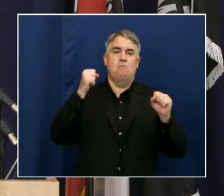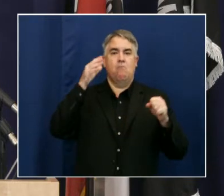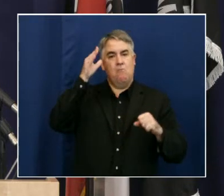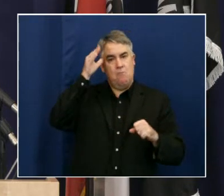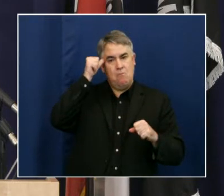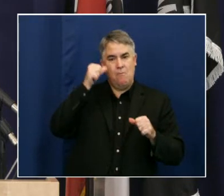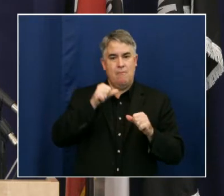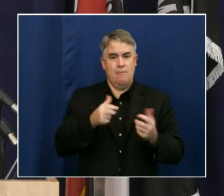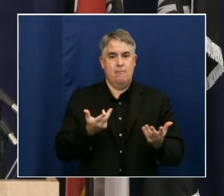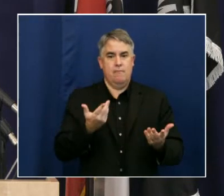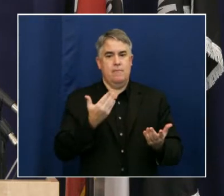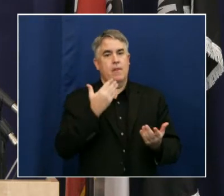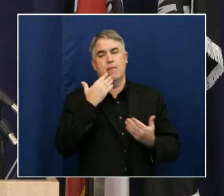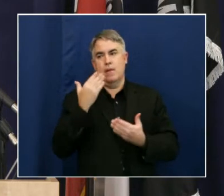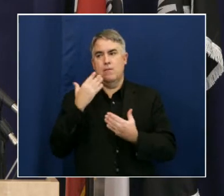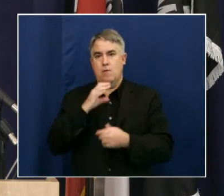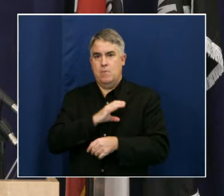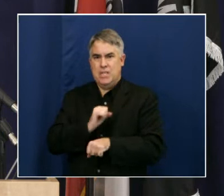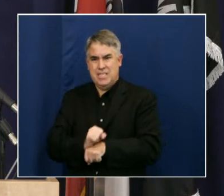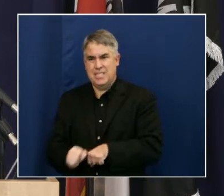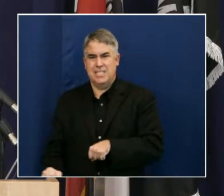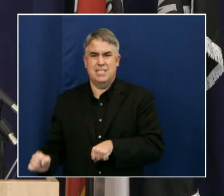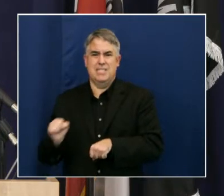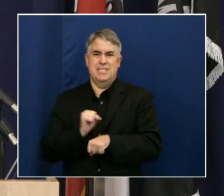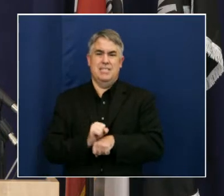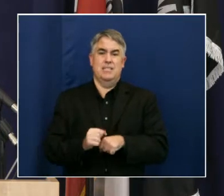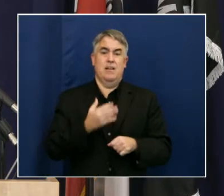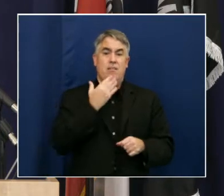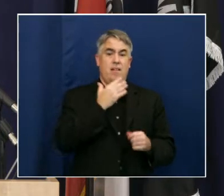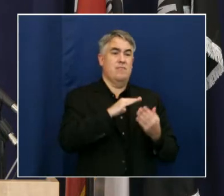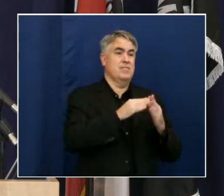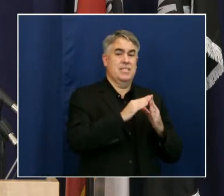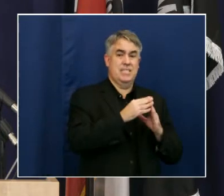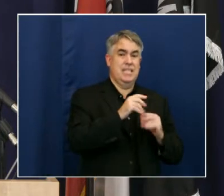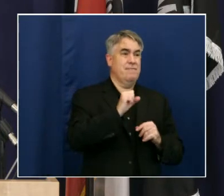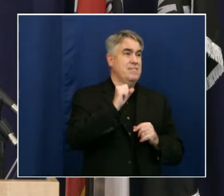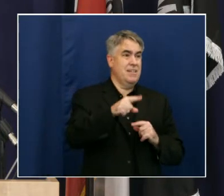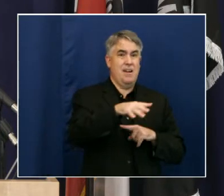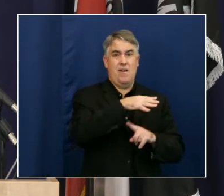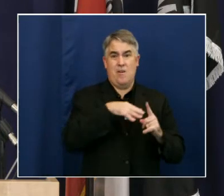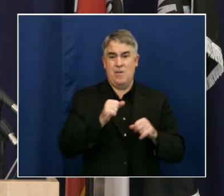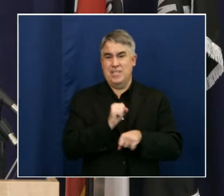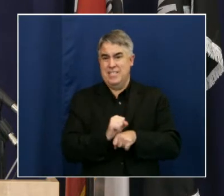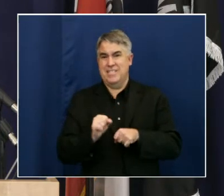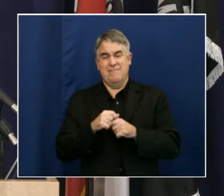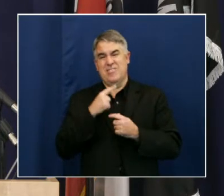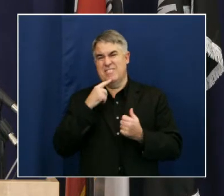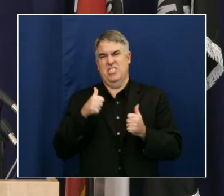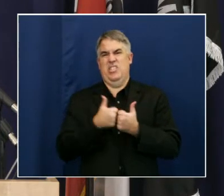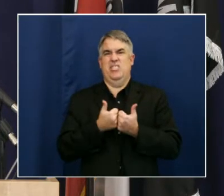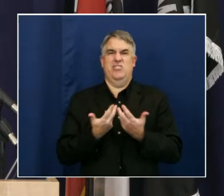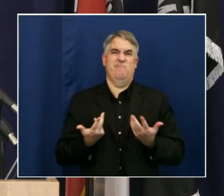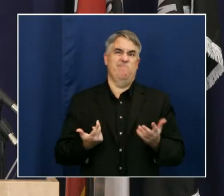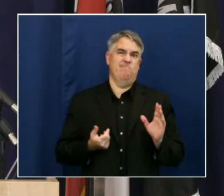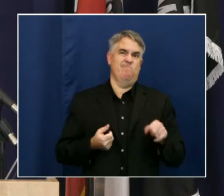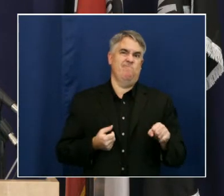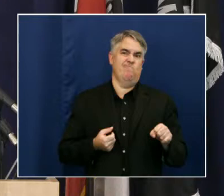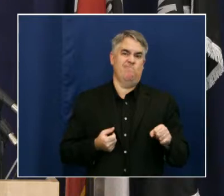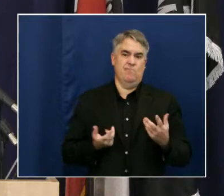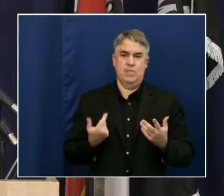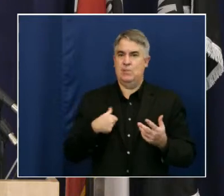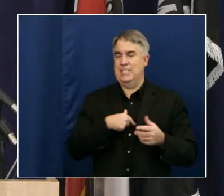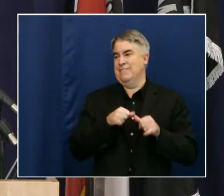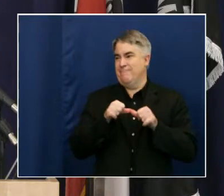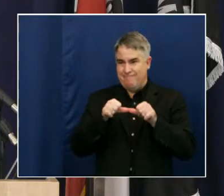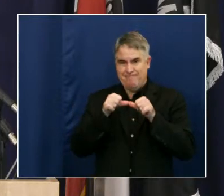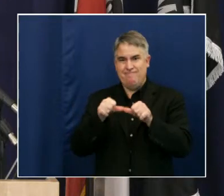actions by the city of San Diego to do more. But it is a challenge, and it's a very difficult situation and one we're going to continue to do.